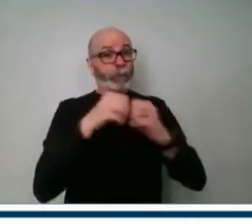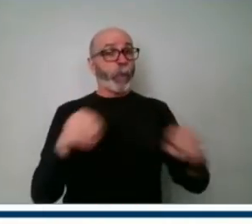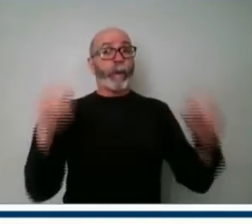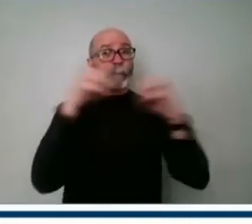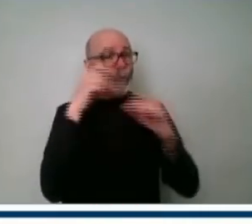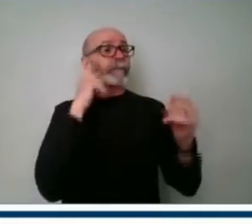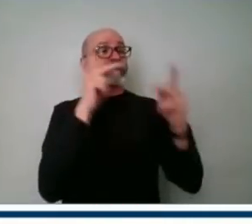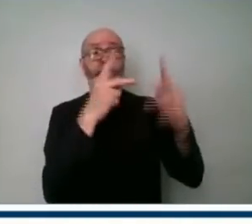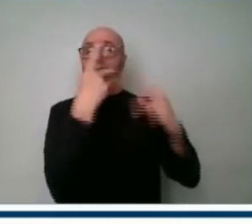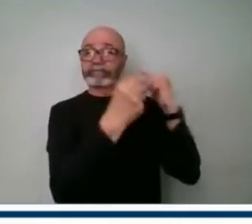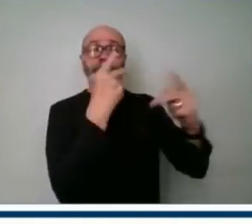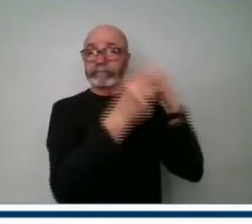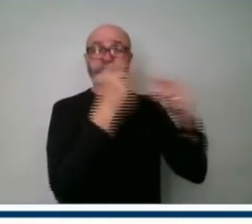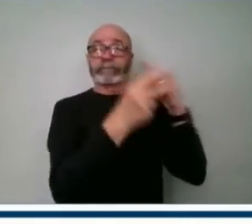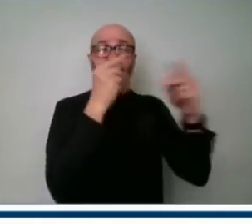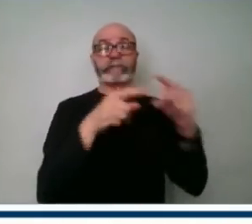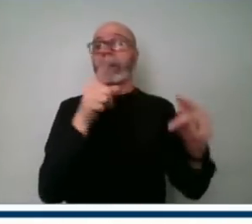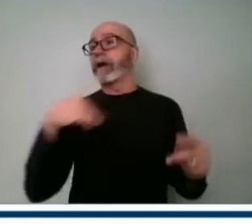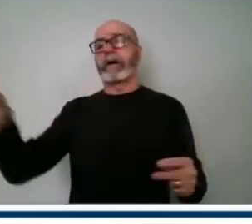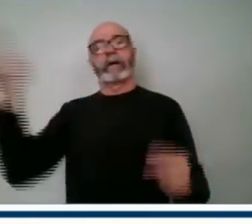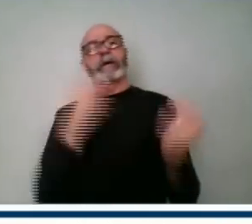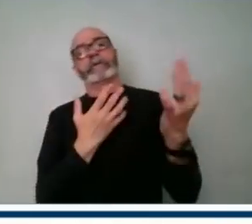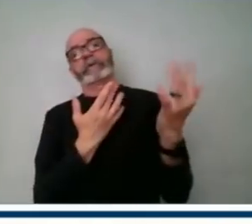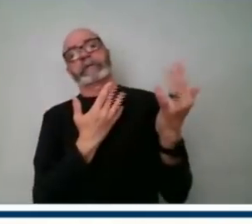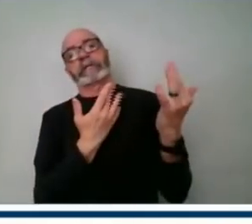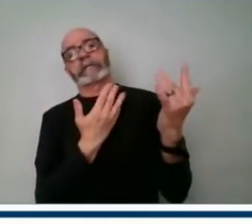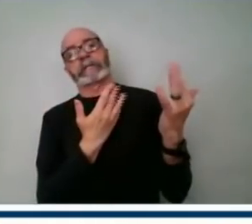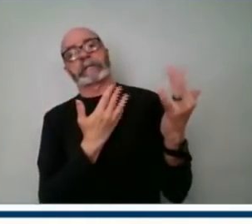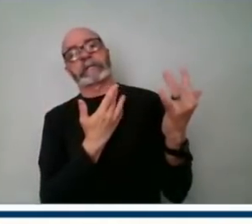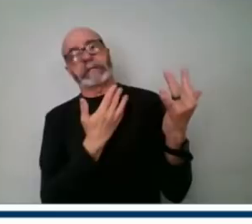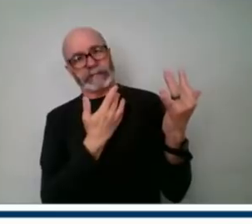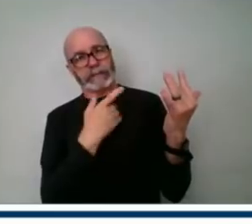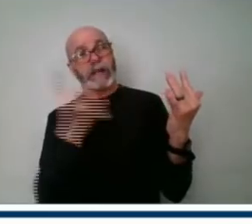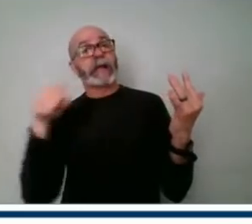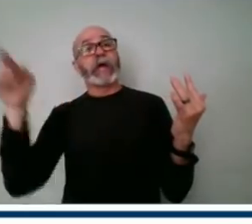anyway as you're building that population immunity.